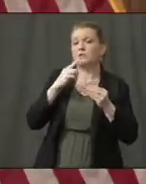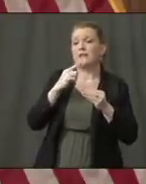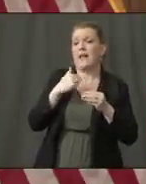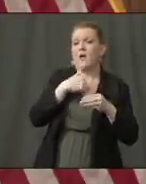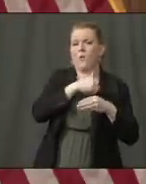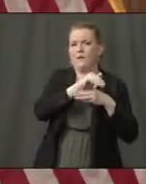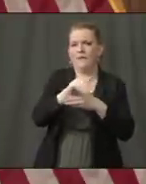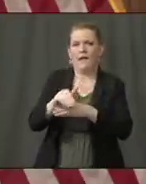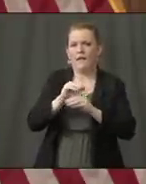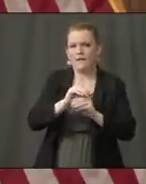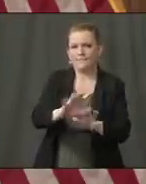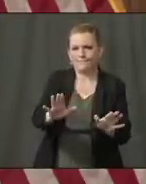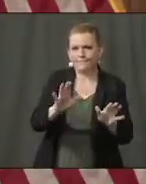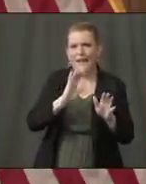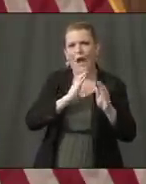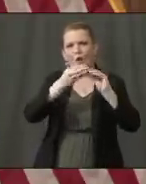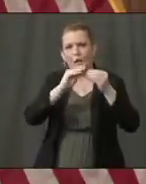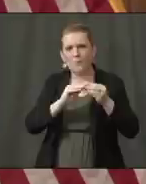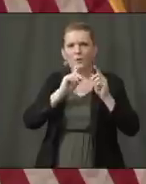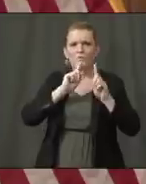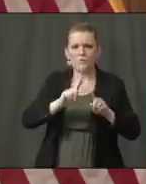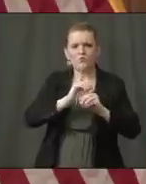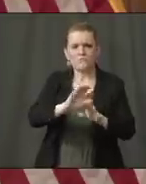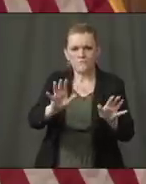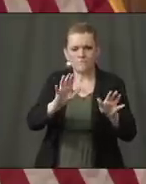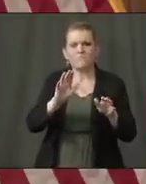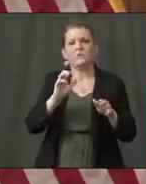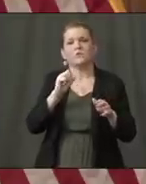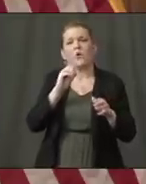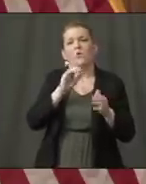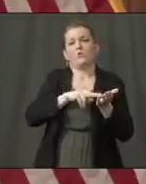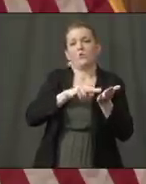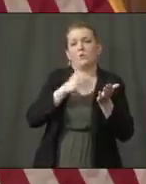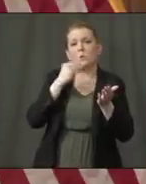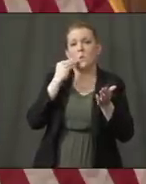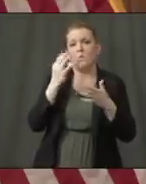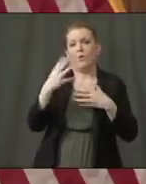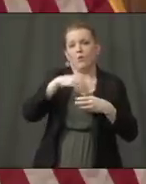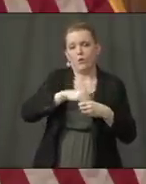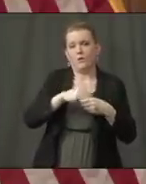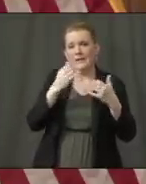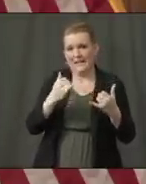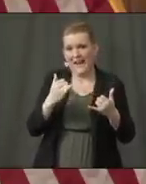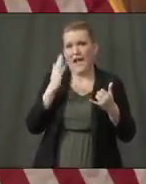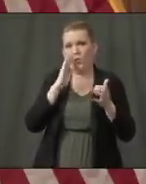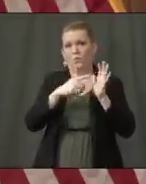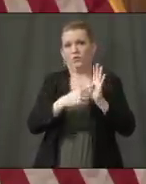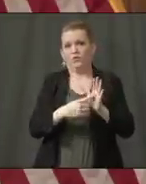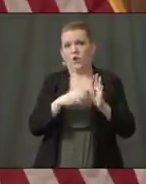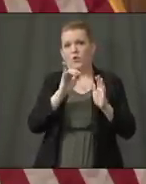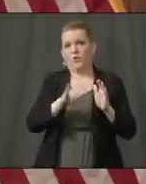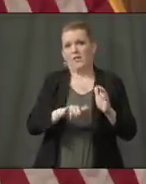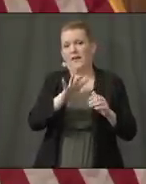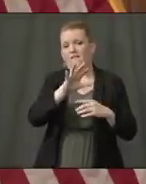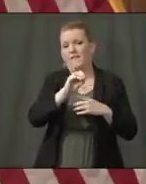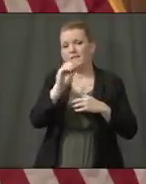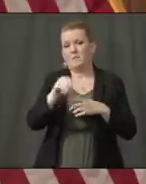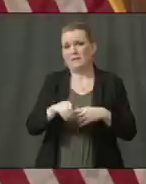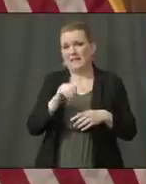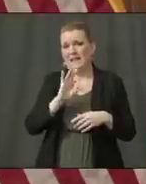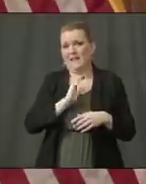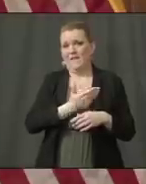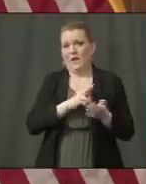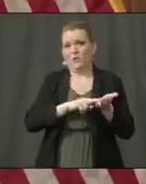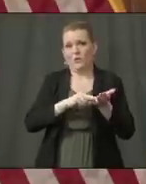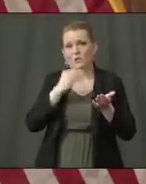reporting data. What that will show is we're now at almost 50% of our 250 nursing homes. 107 of our nursing homes